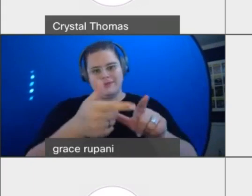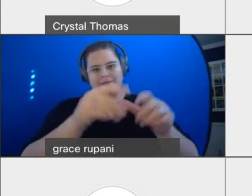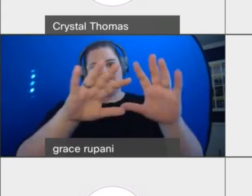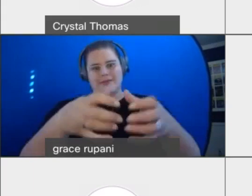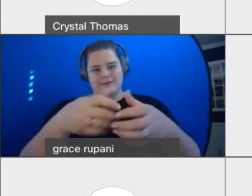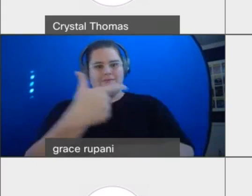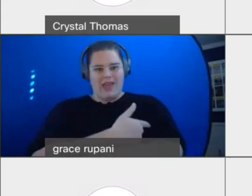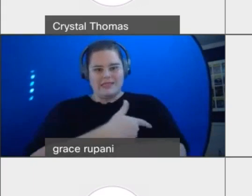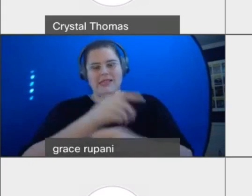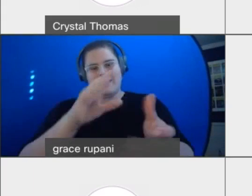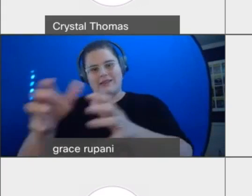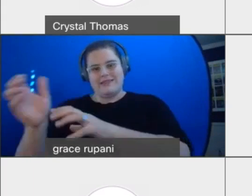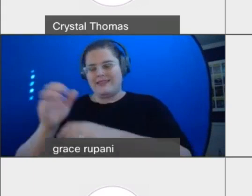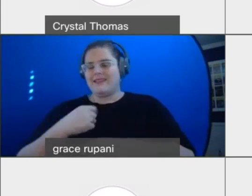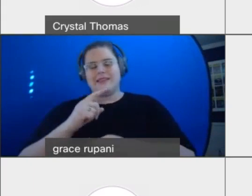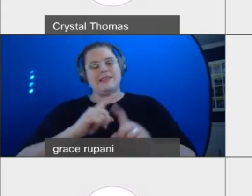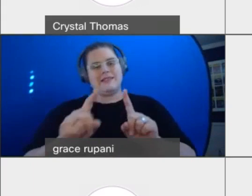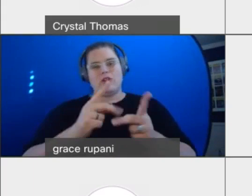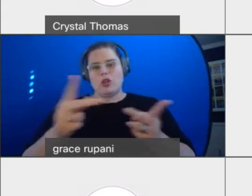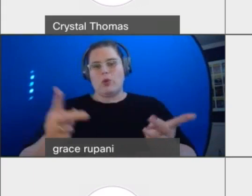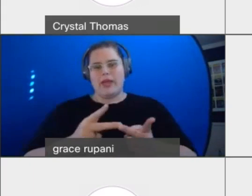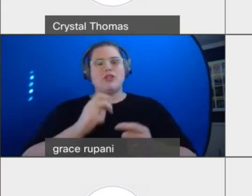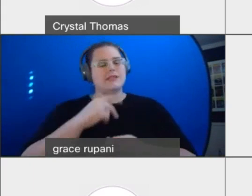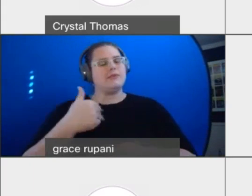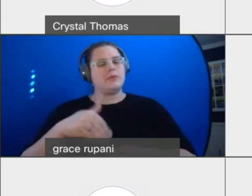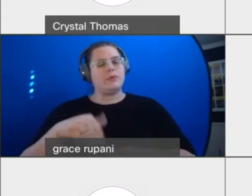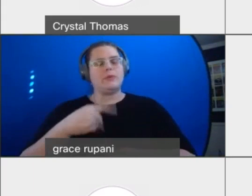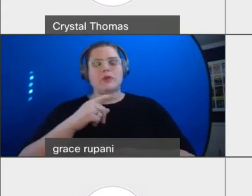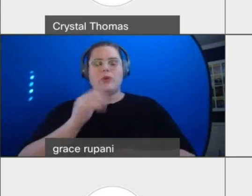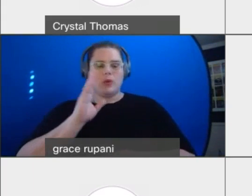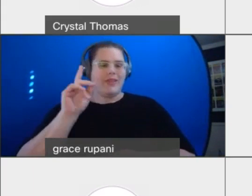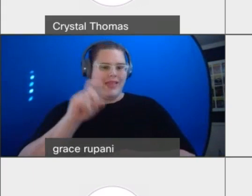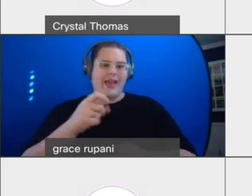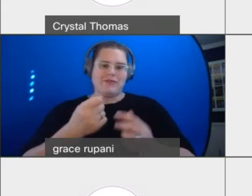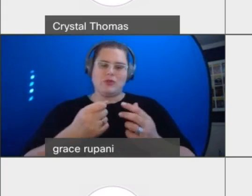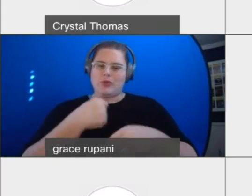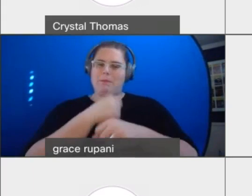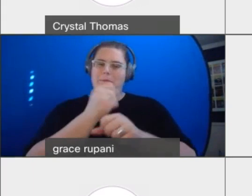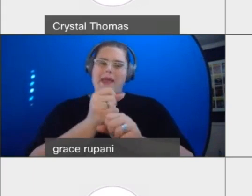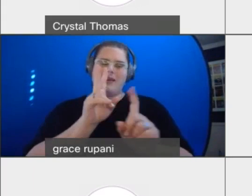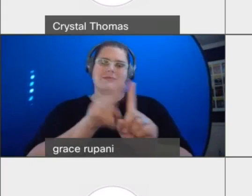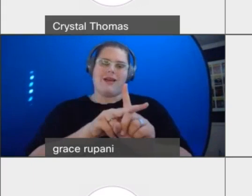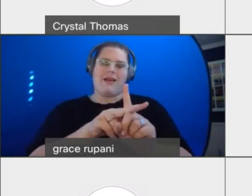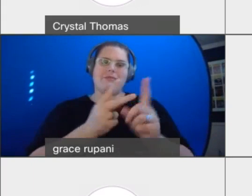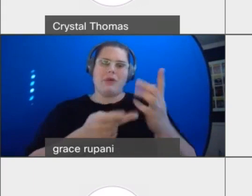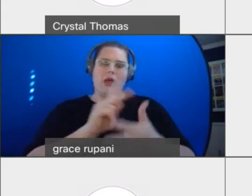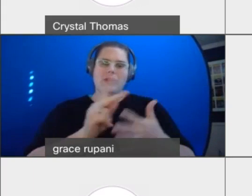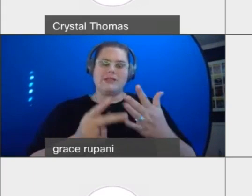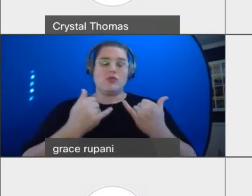with a limited supply, we do have to make some prioritization. So that's why for right now, we're focusing more on the ICFs and the